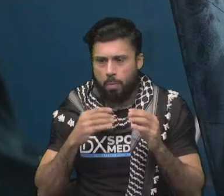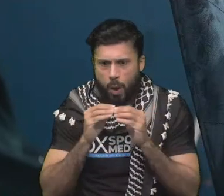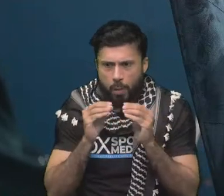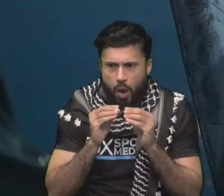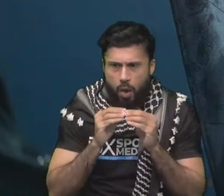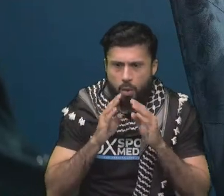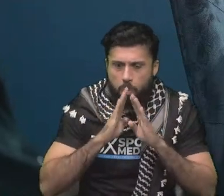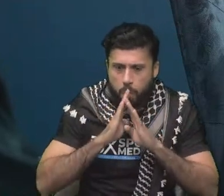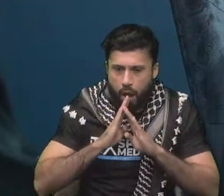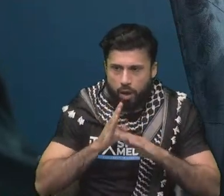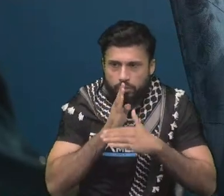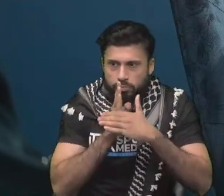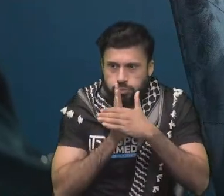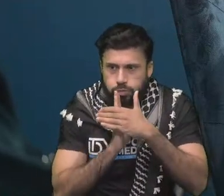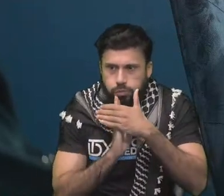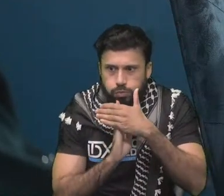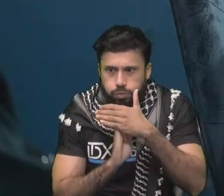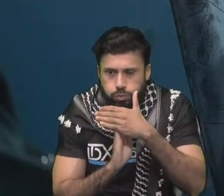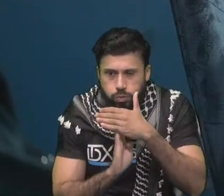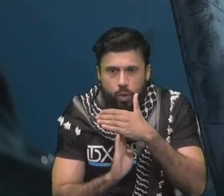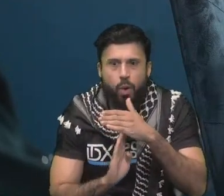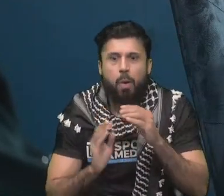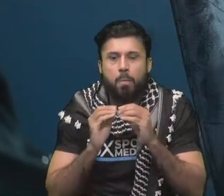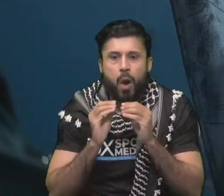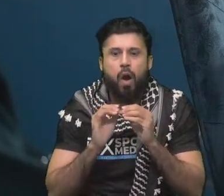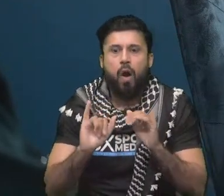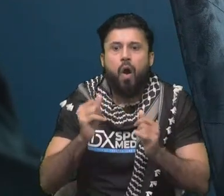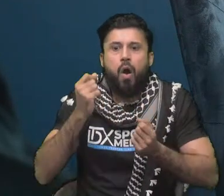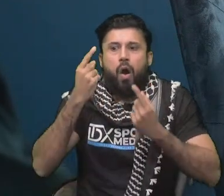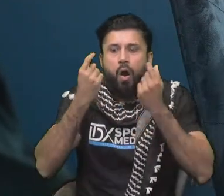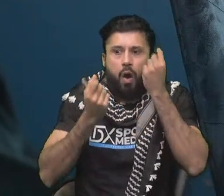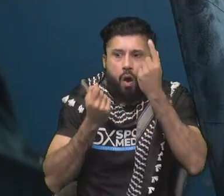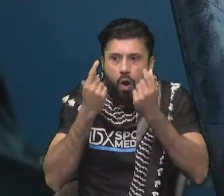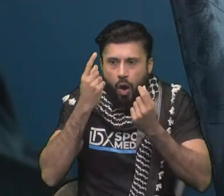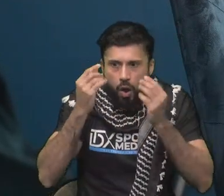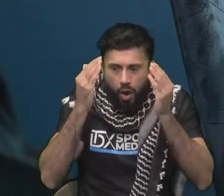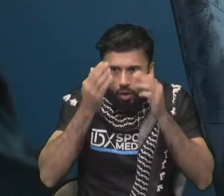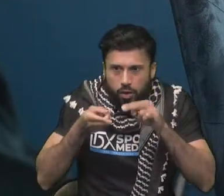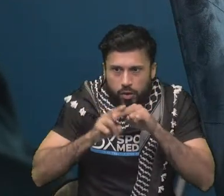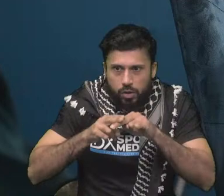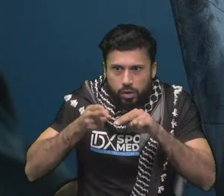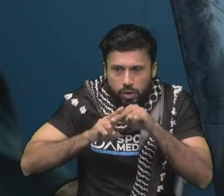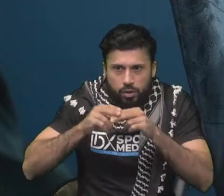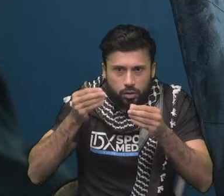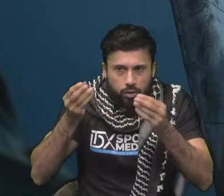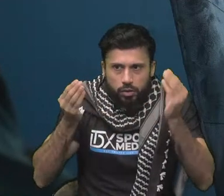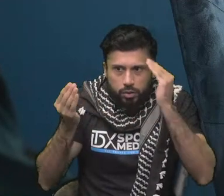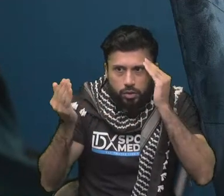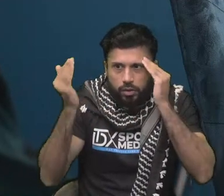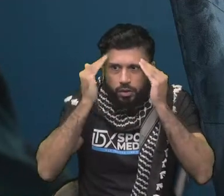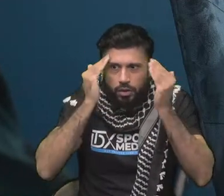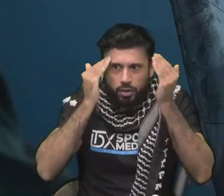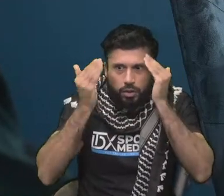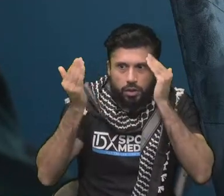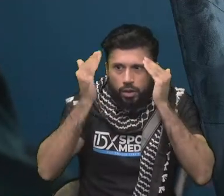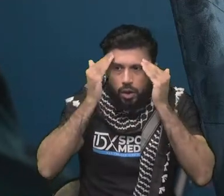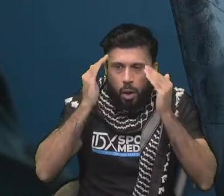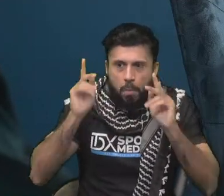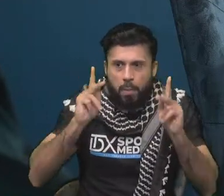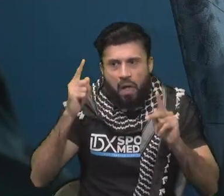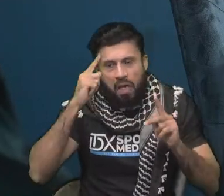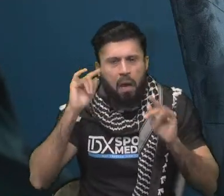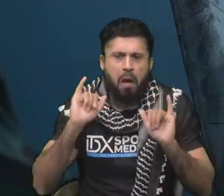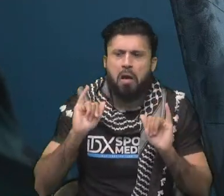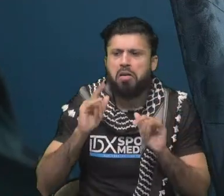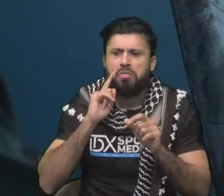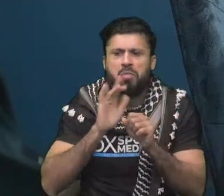So sometimes, ansaf al-ulama, those who have barely touched, you know, the surface of knowledge, they think they know everything. They know about the Quran